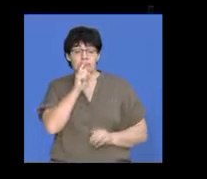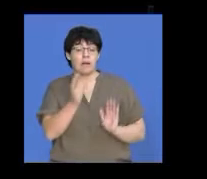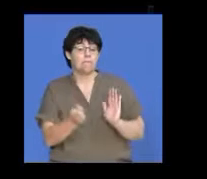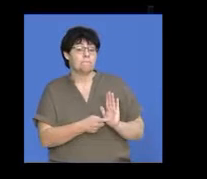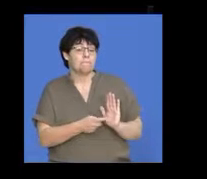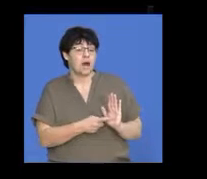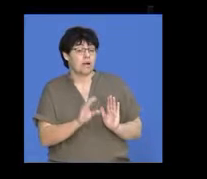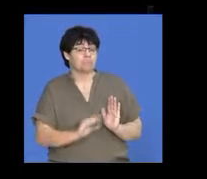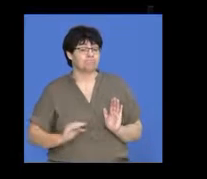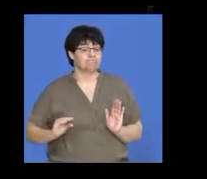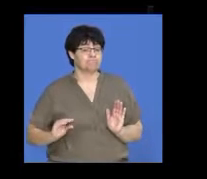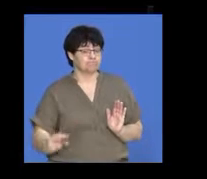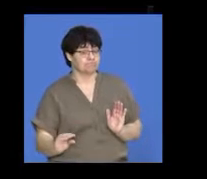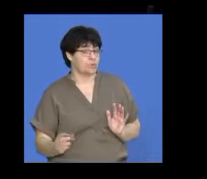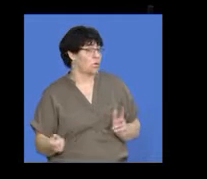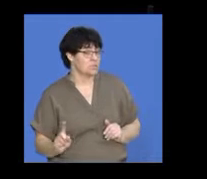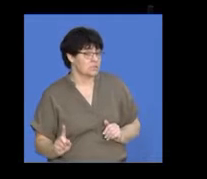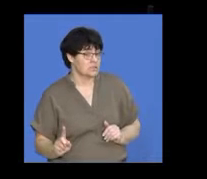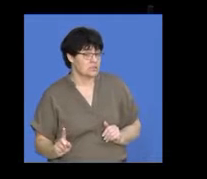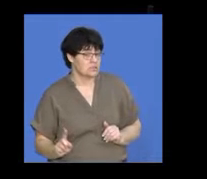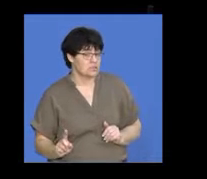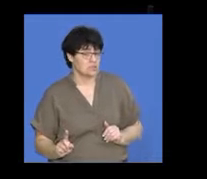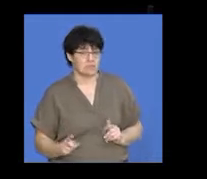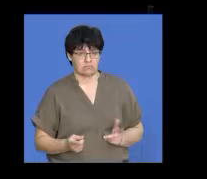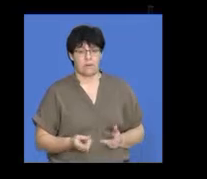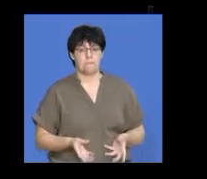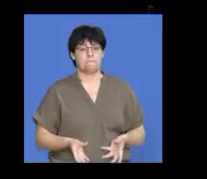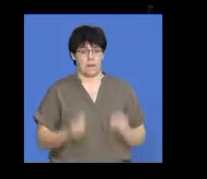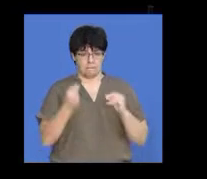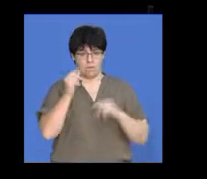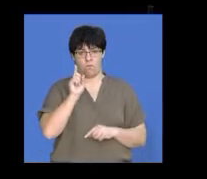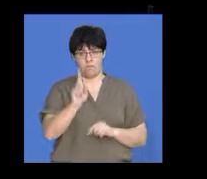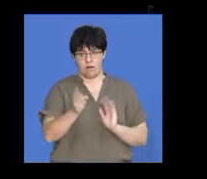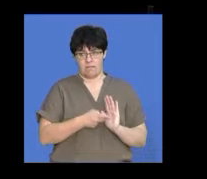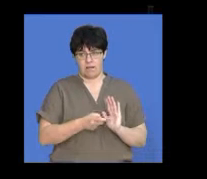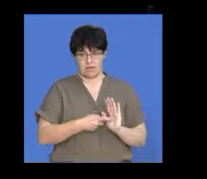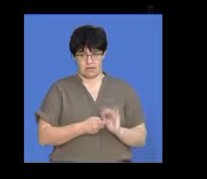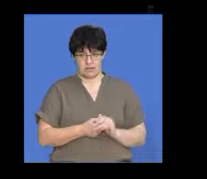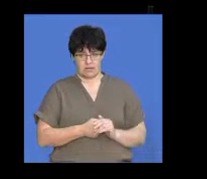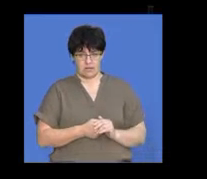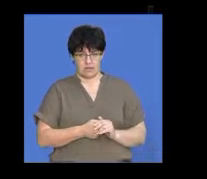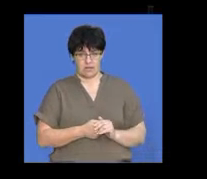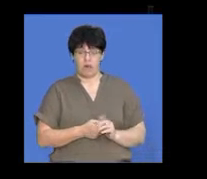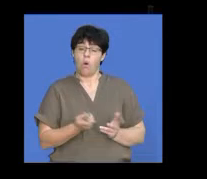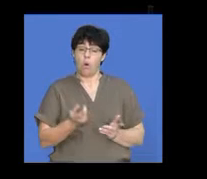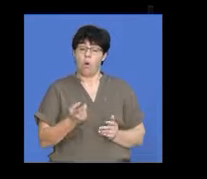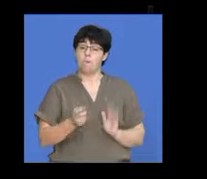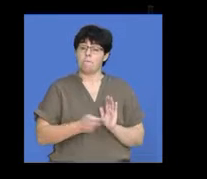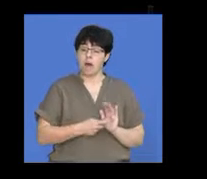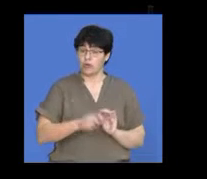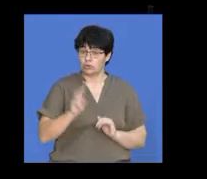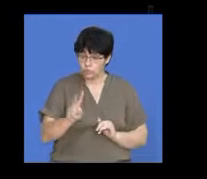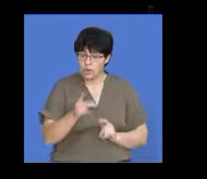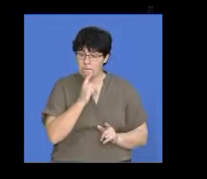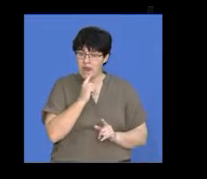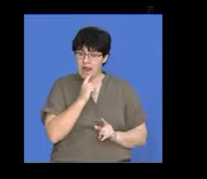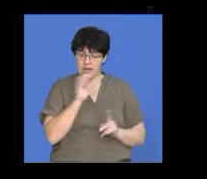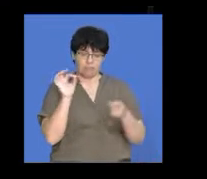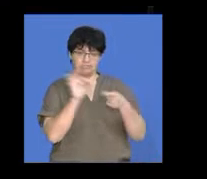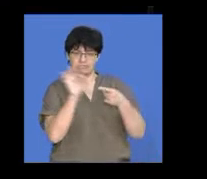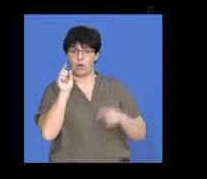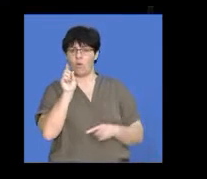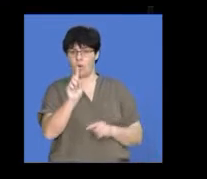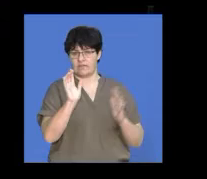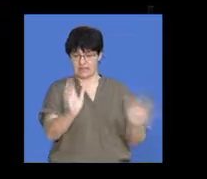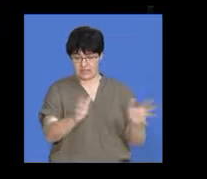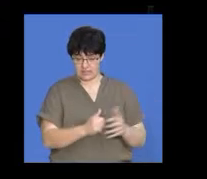the mark allocation there. It's just giving one judgment that you will have arrived at. So let's look